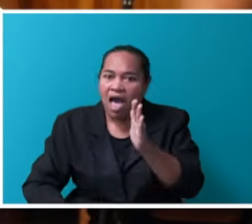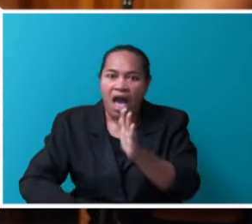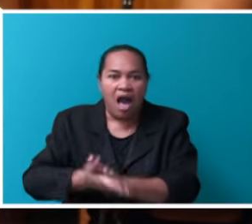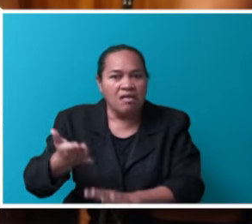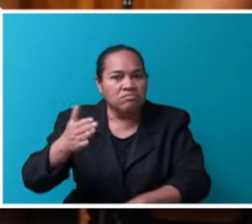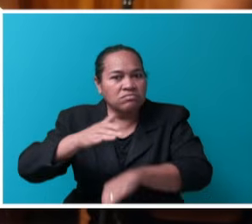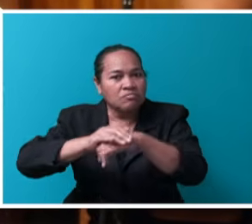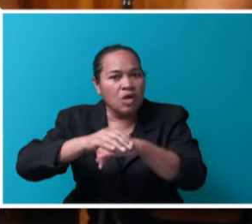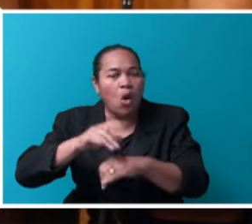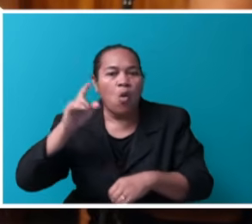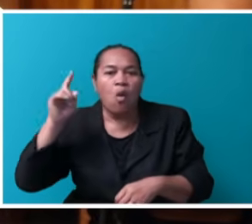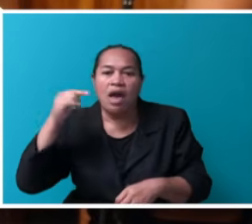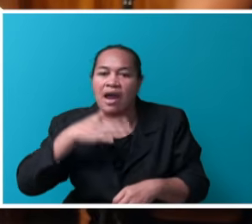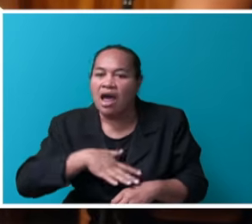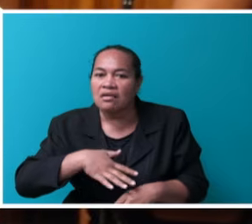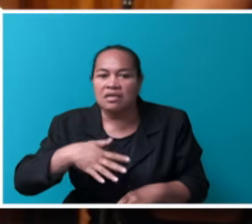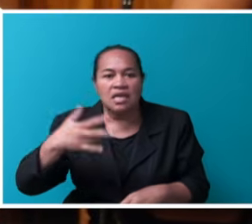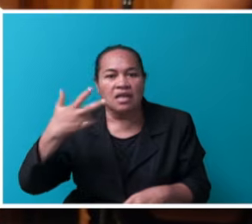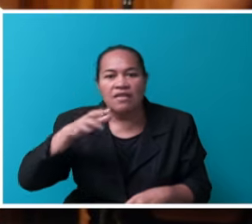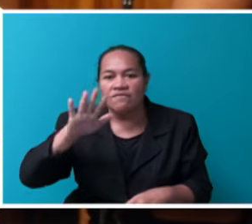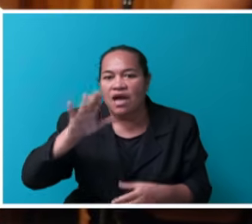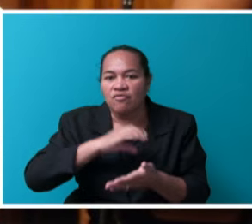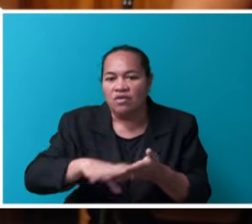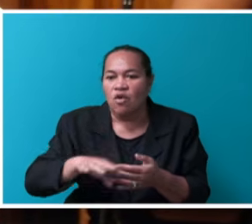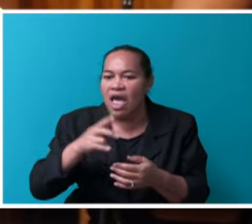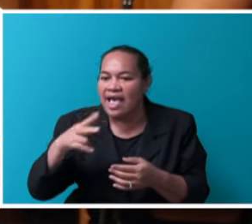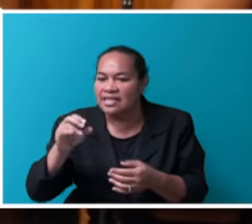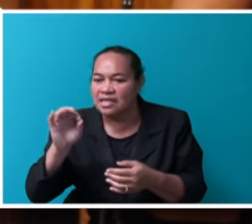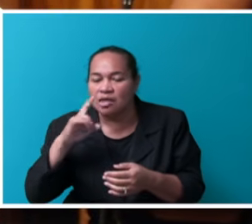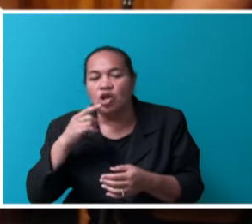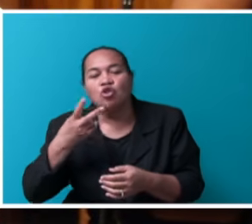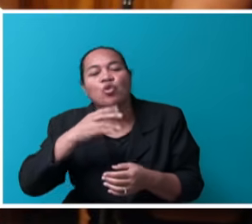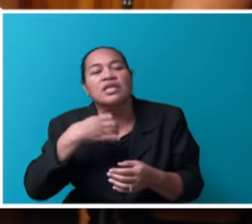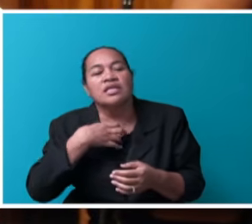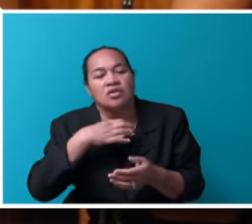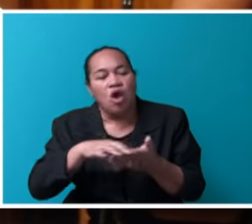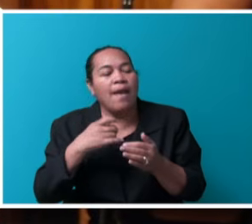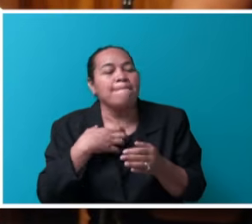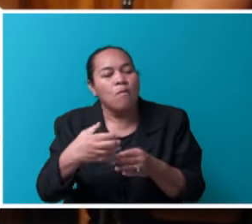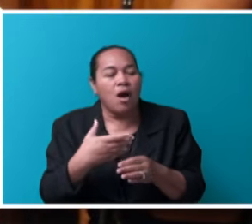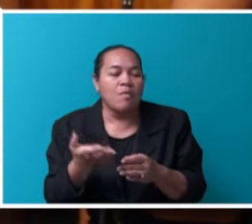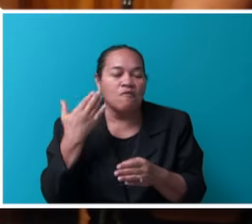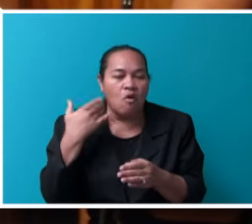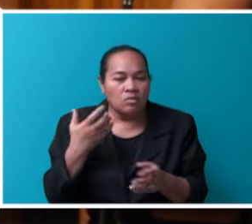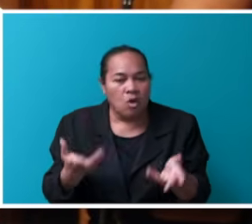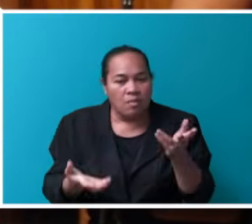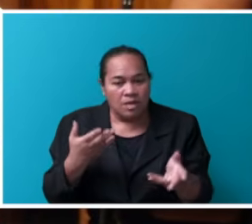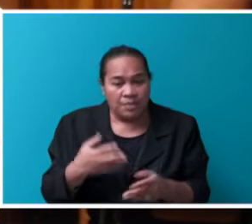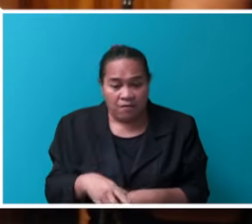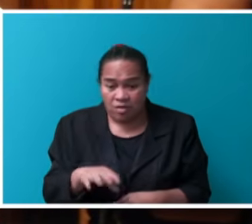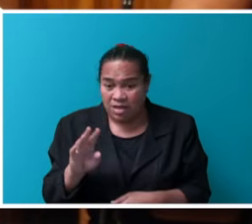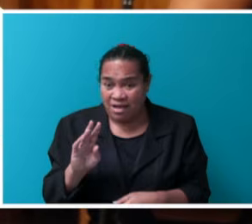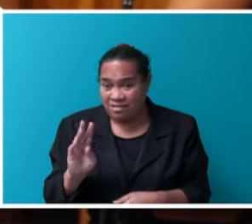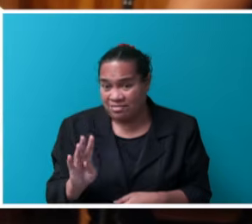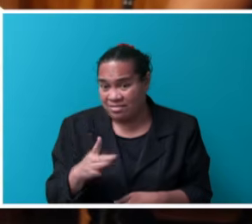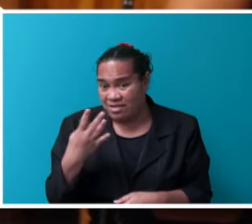of $105.08 per ton, $20 more than the 85 guaranteed price. For the 2024 season, we are again